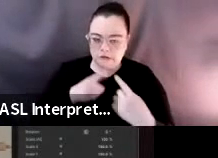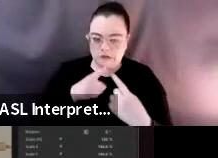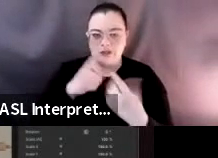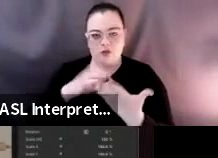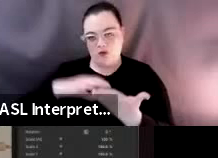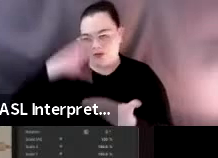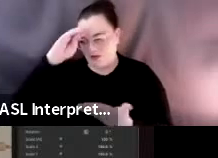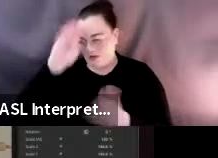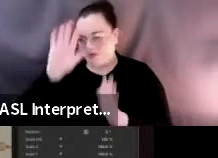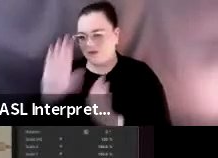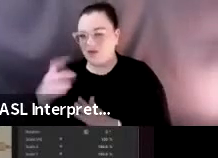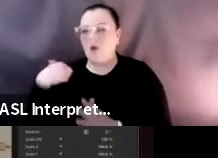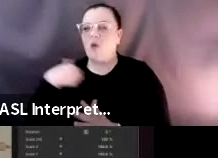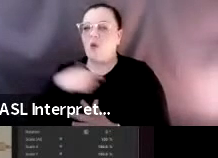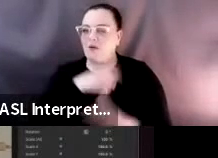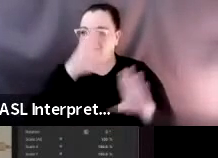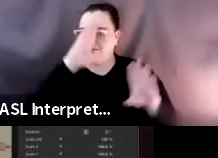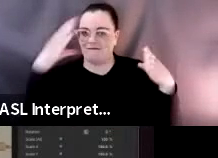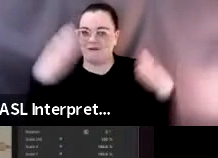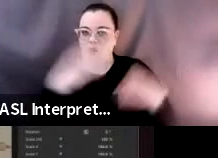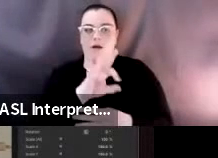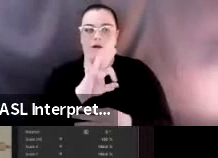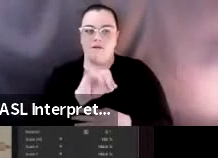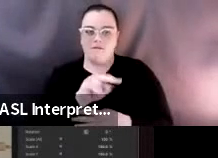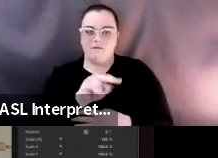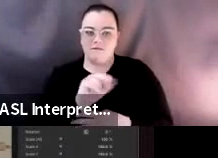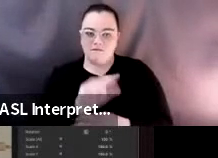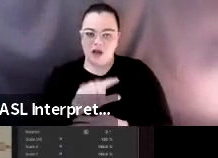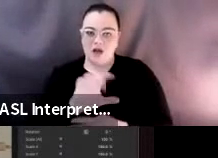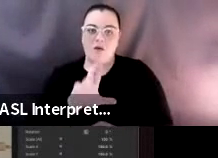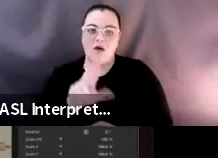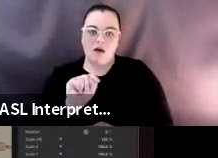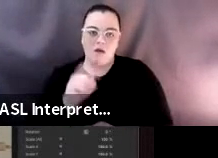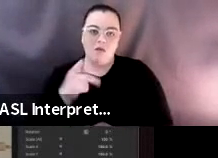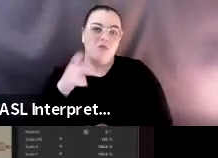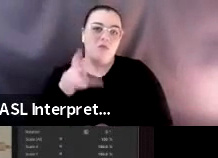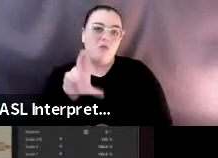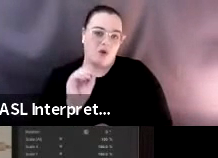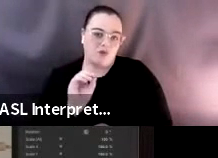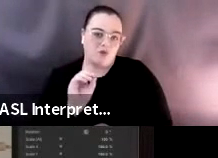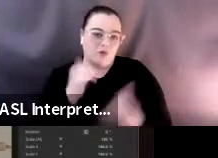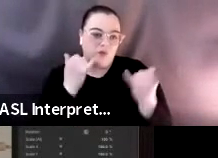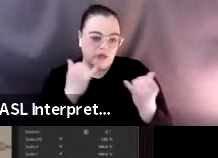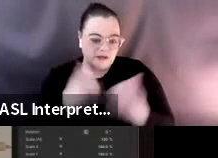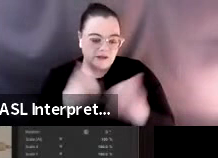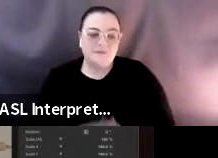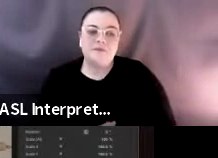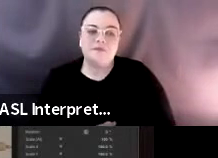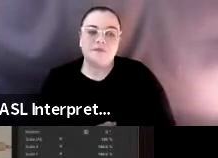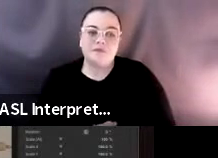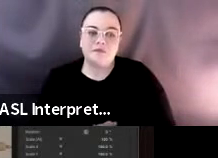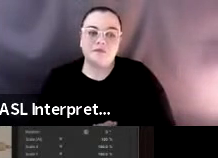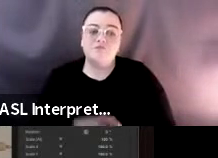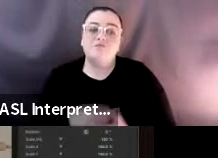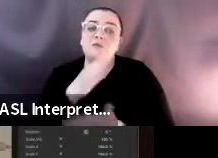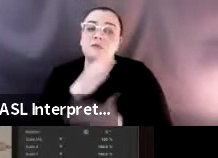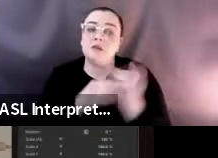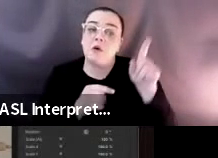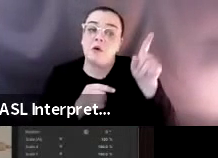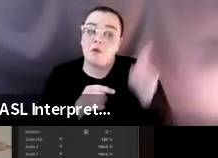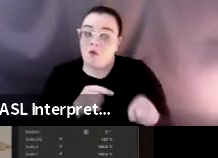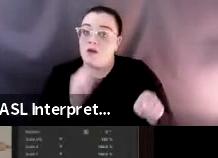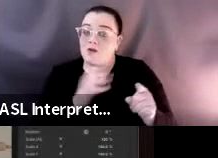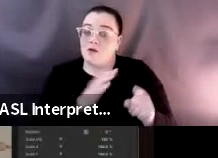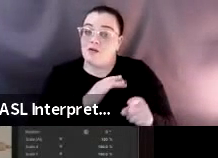going to focus on Final Cut Pro today. So this is just some of the stuff that you can do with this program. And with a very,